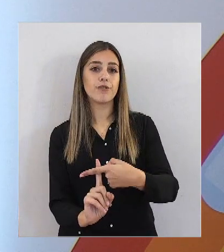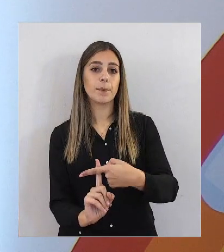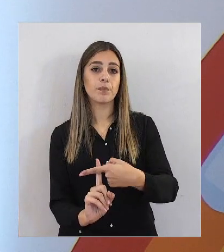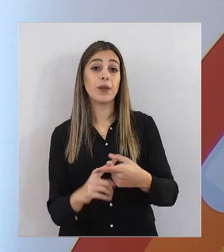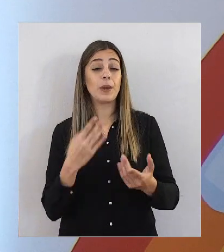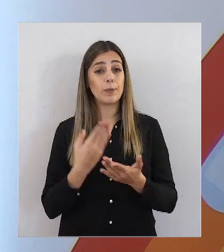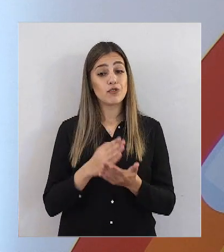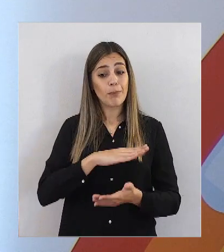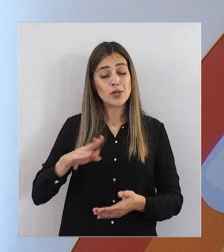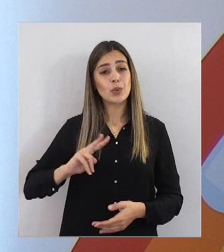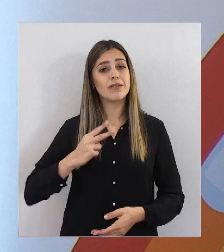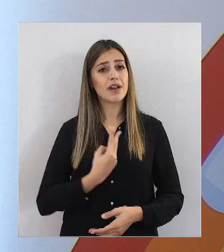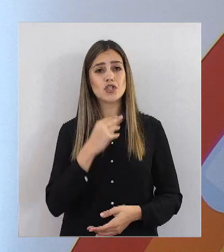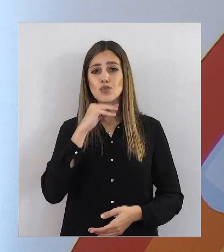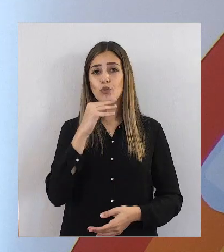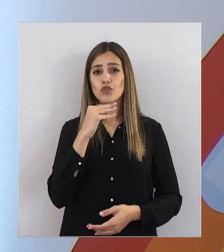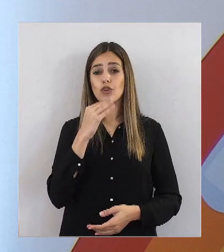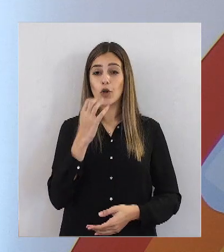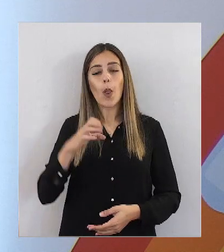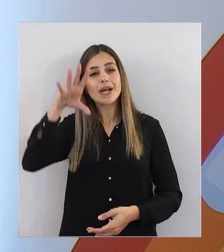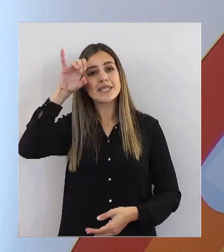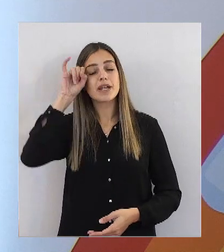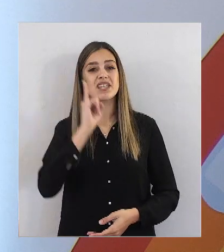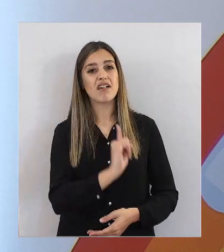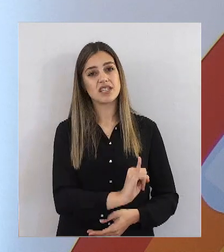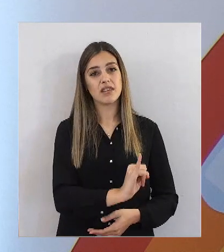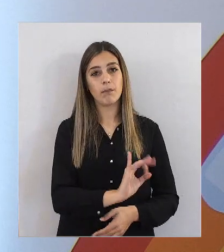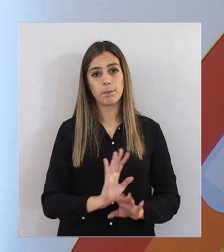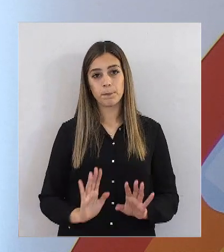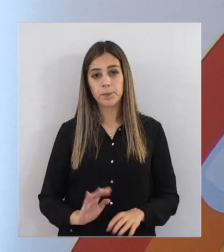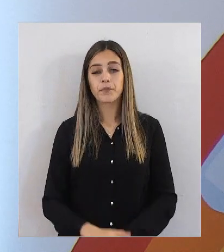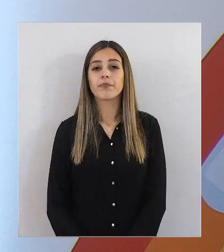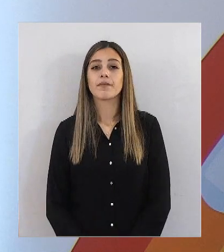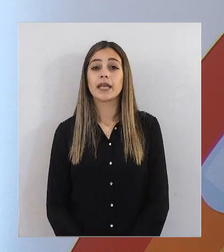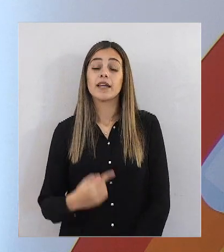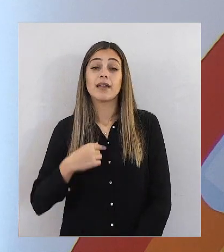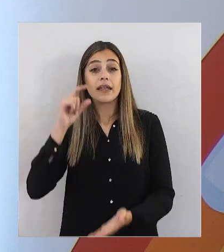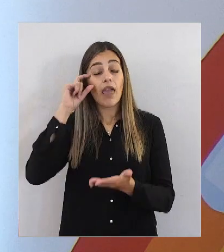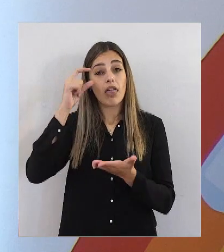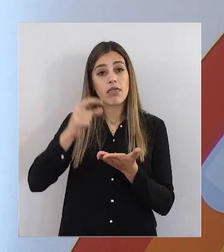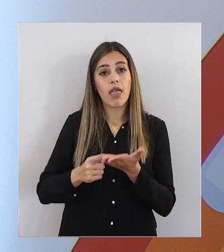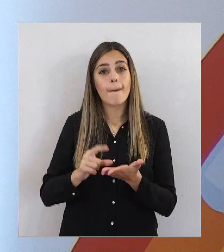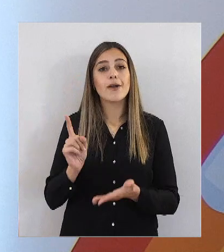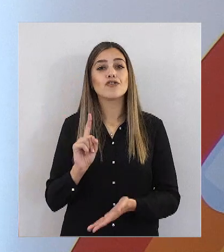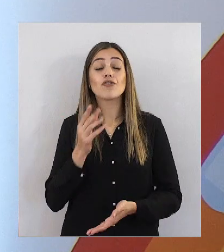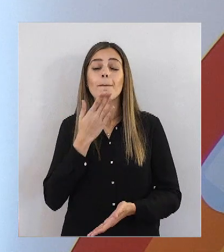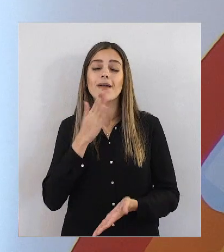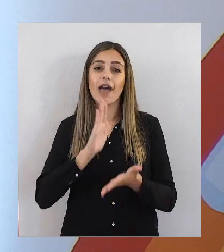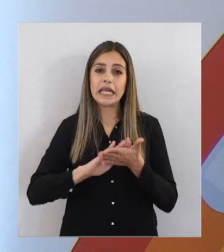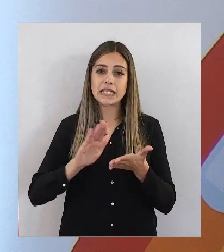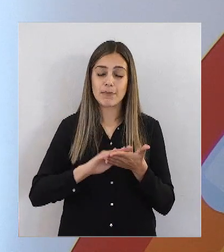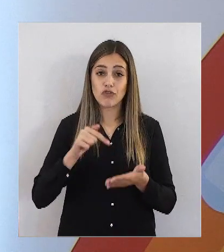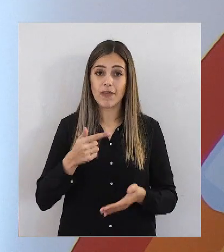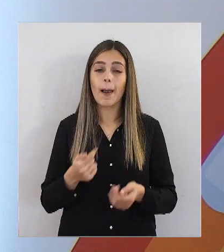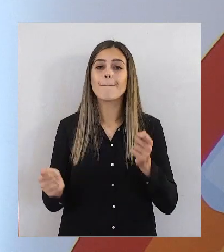worse healthcare outcomes than others. Therefore, I believe that even after this project finishes, we still